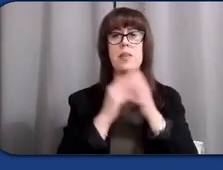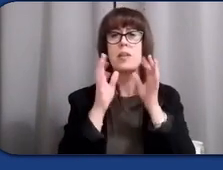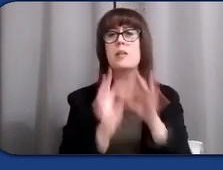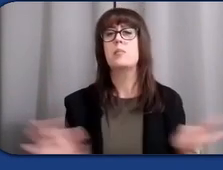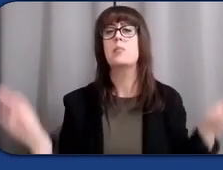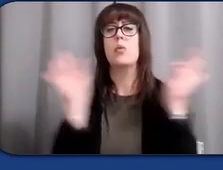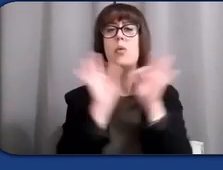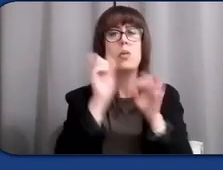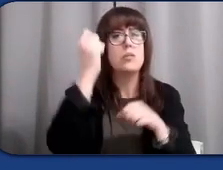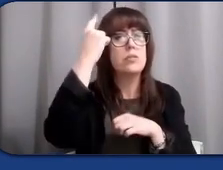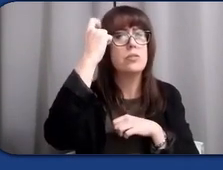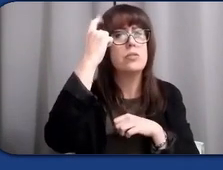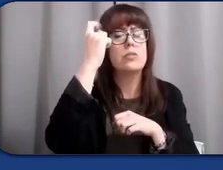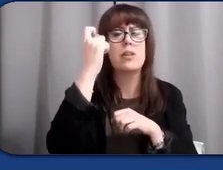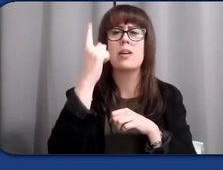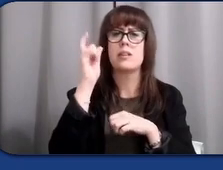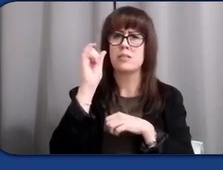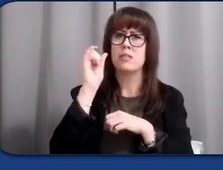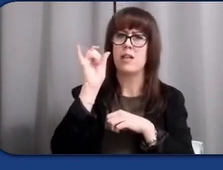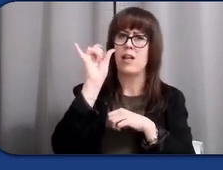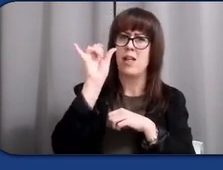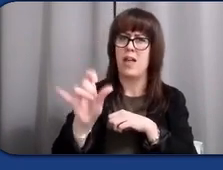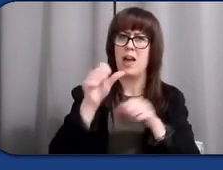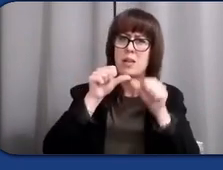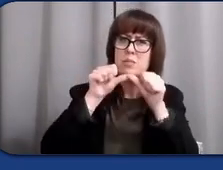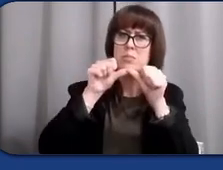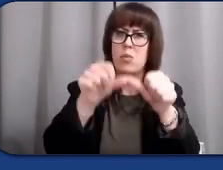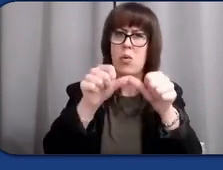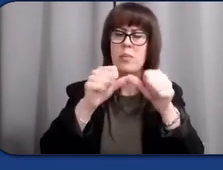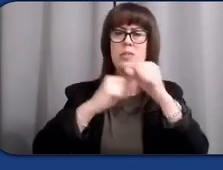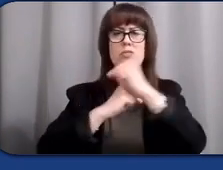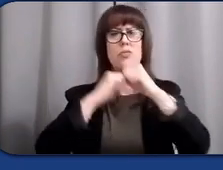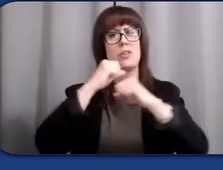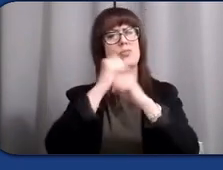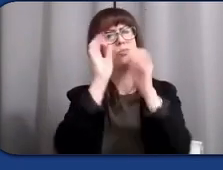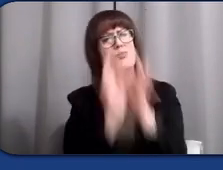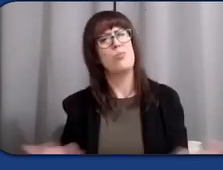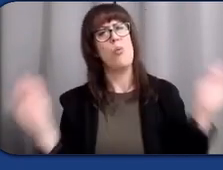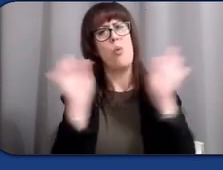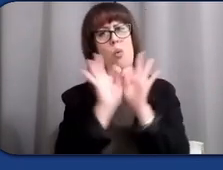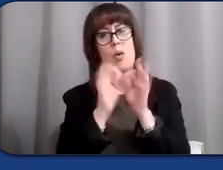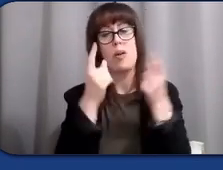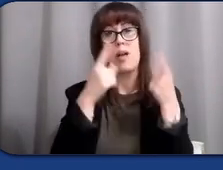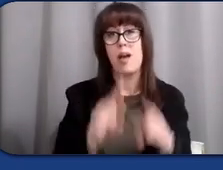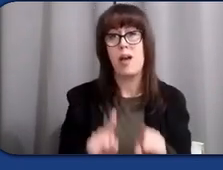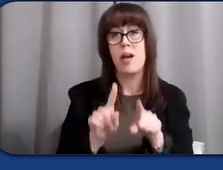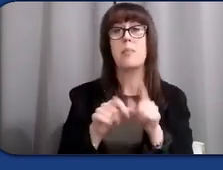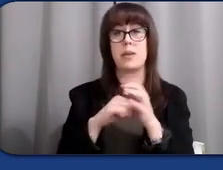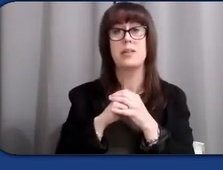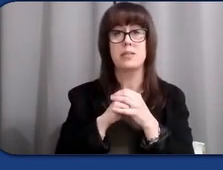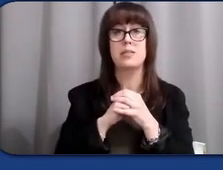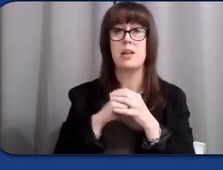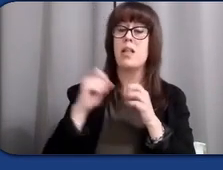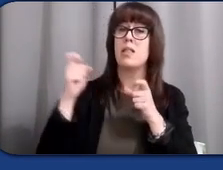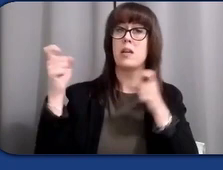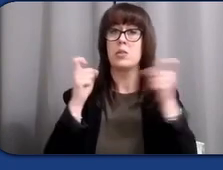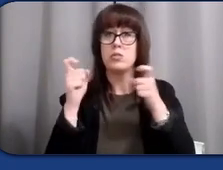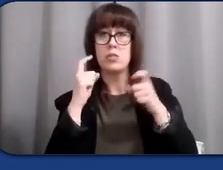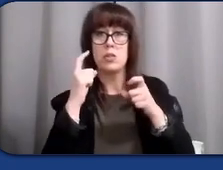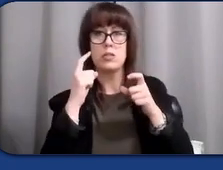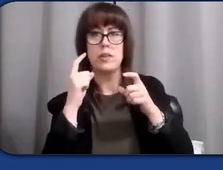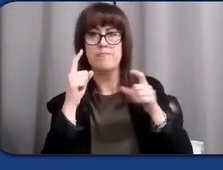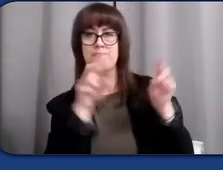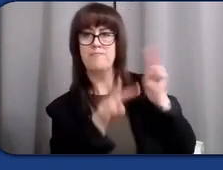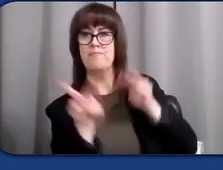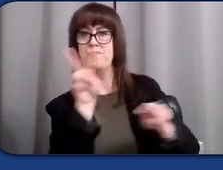permanent structure to happen. The Minister of Education came by just a couple of weeks ago and was so glad to